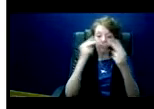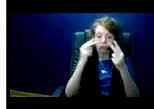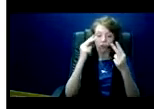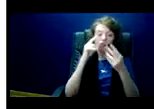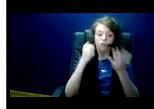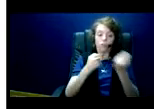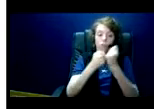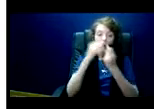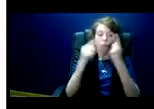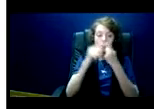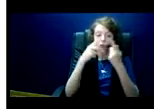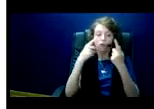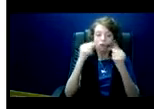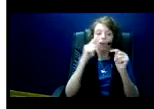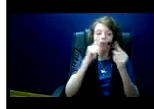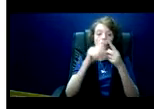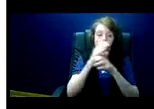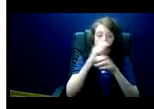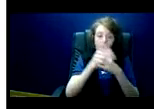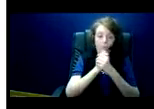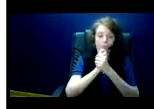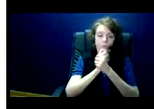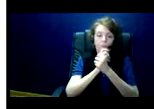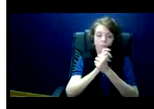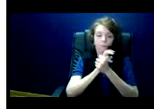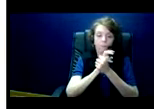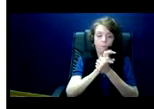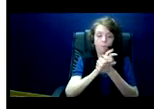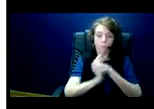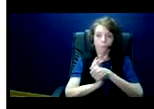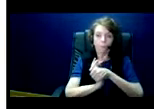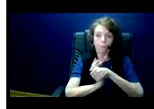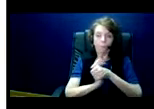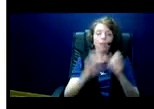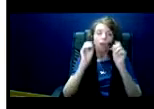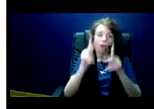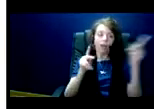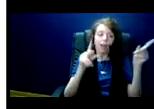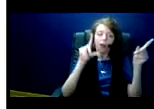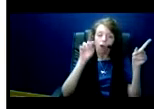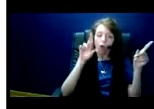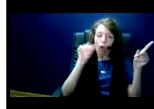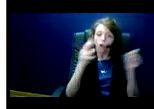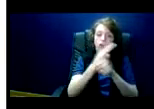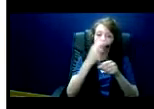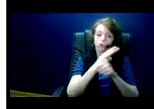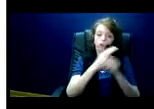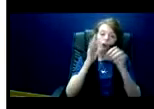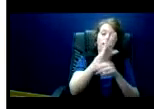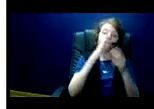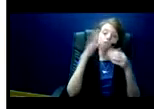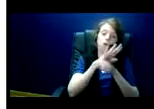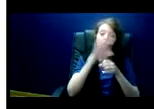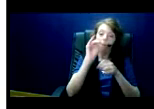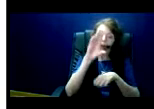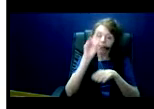And we have a few examples here. So next slide. Teaching artist Laura, again, is using her full body when showing actors what to